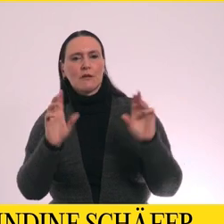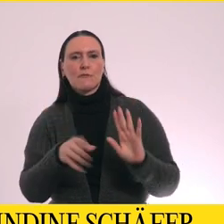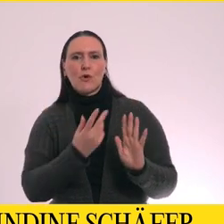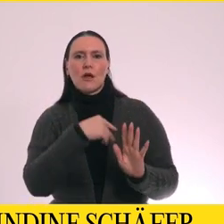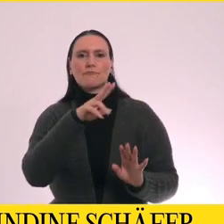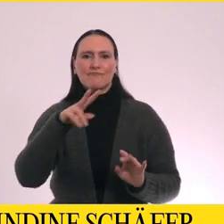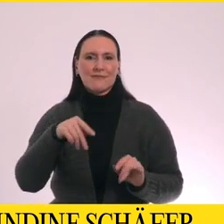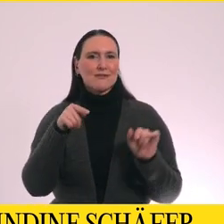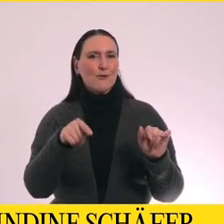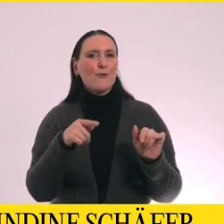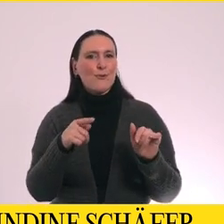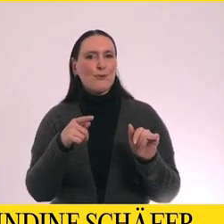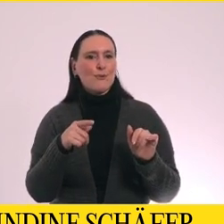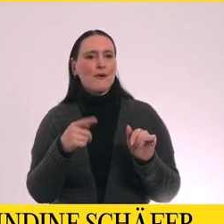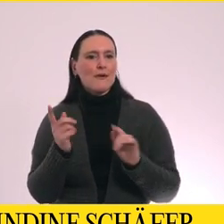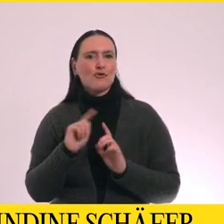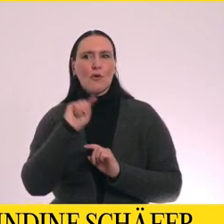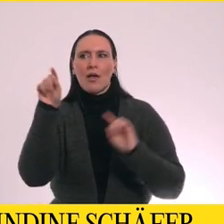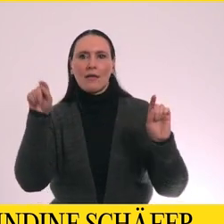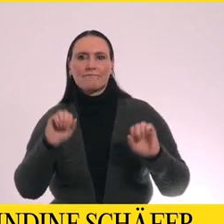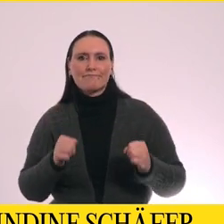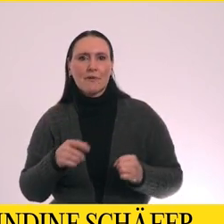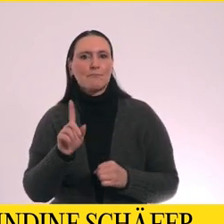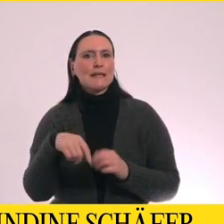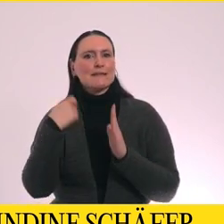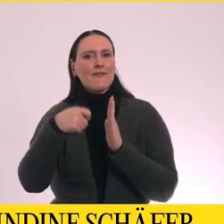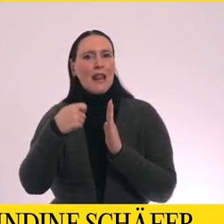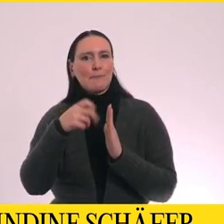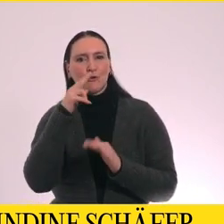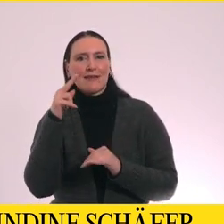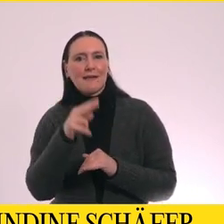film, it's just himself.